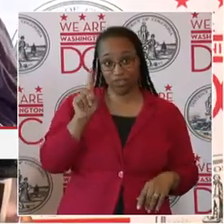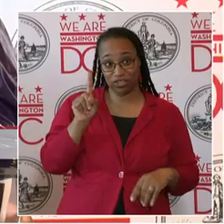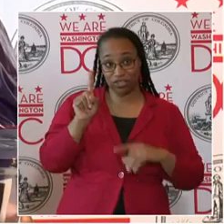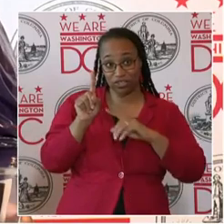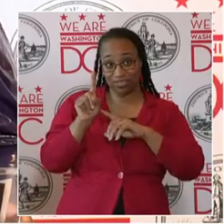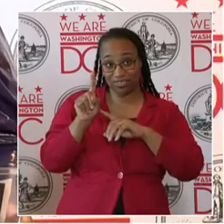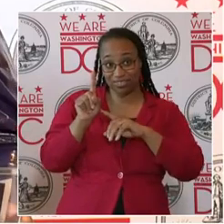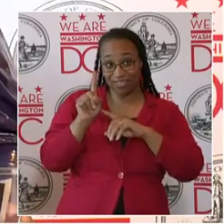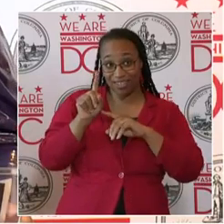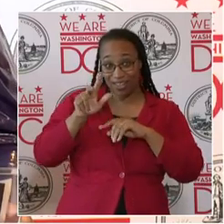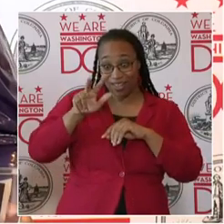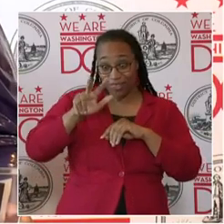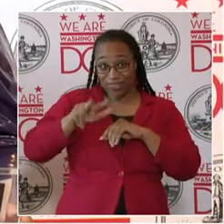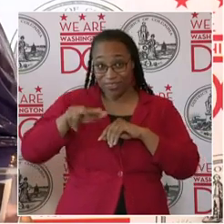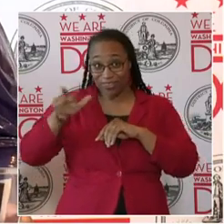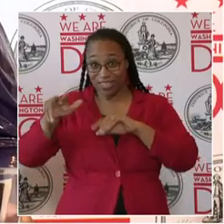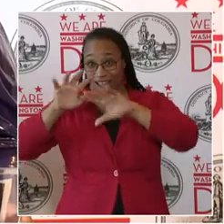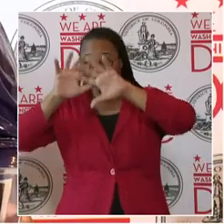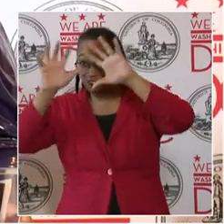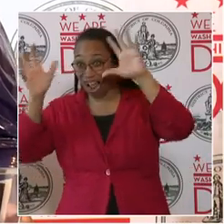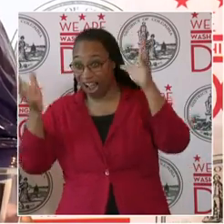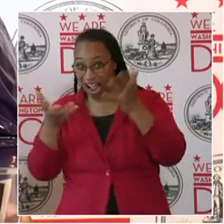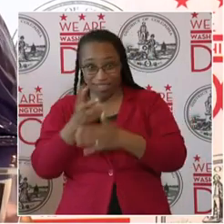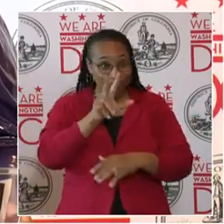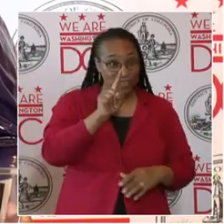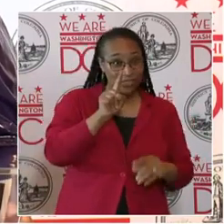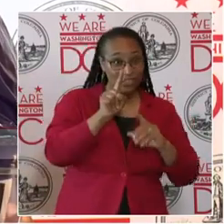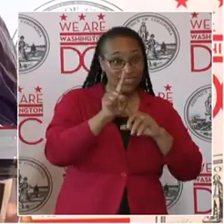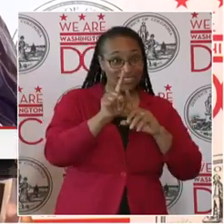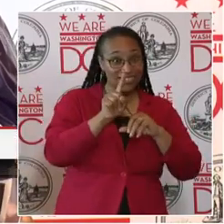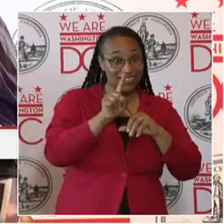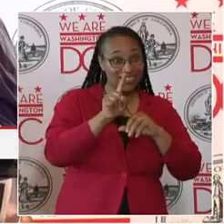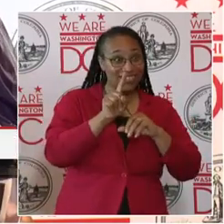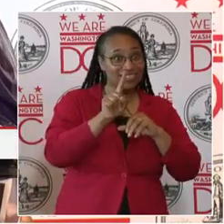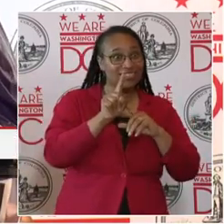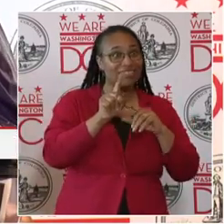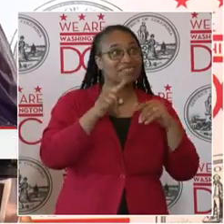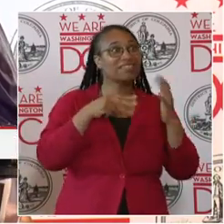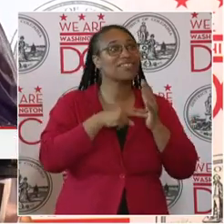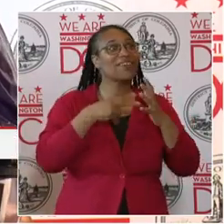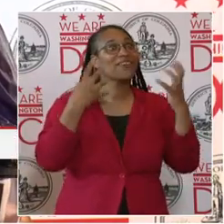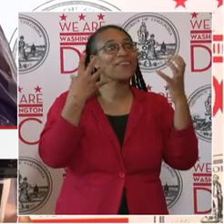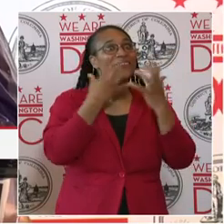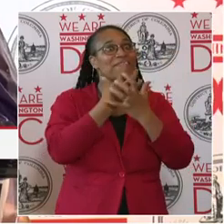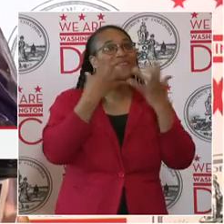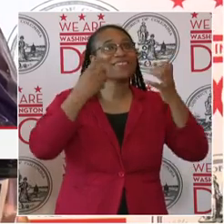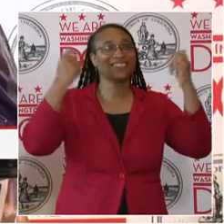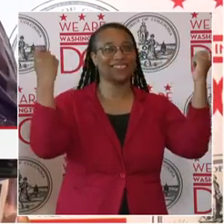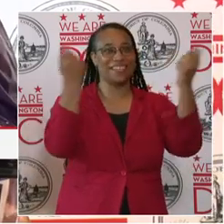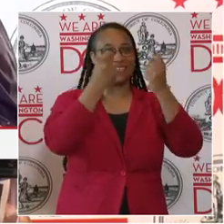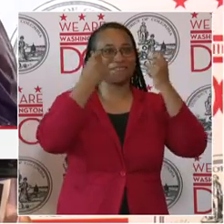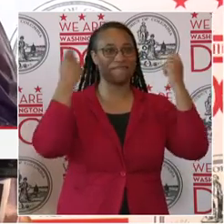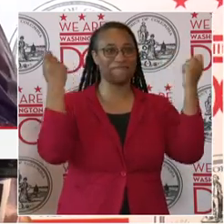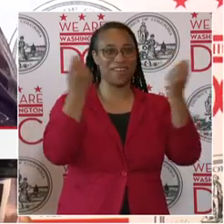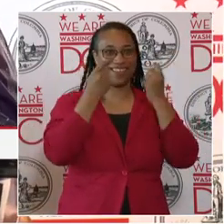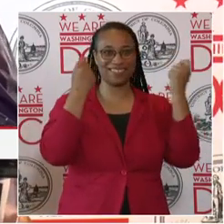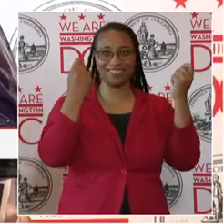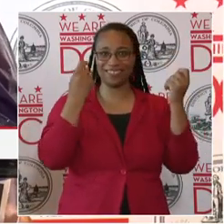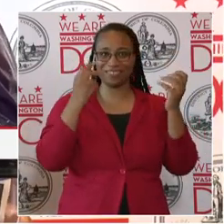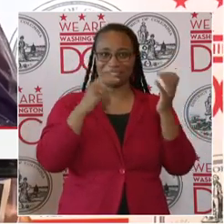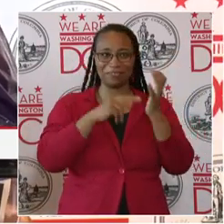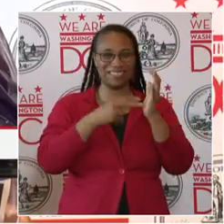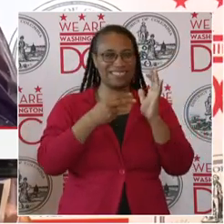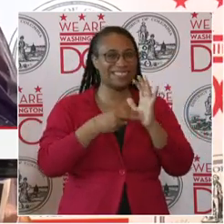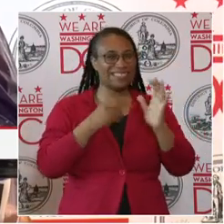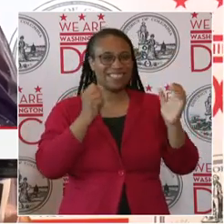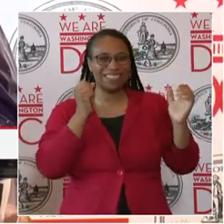Month. 31 of 33 events. We are celebrating women who tell our stories, and if it's one thing that